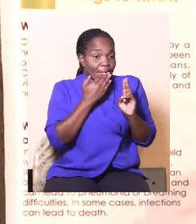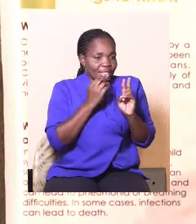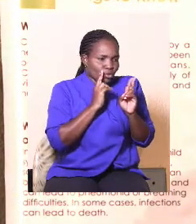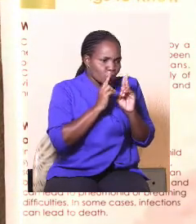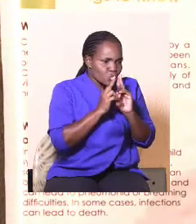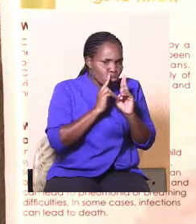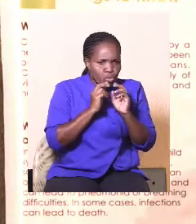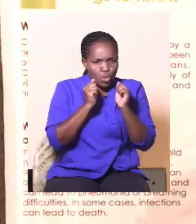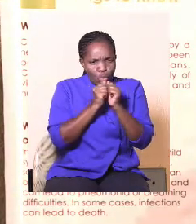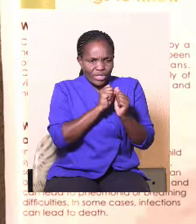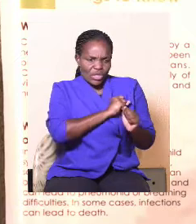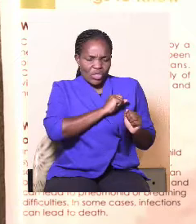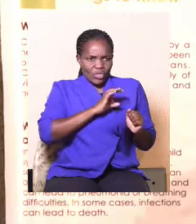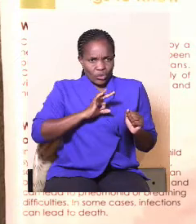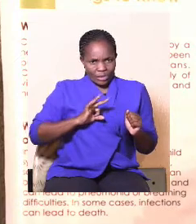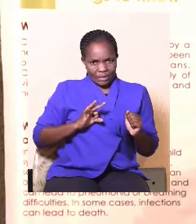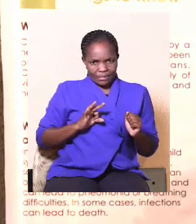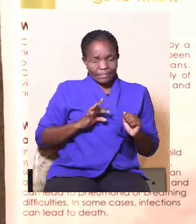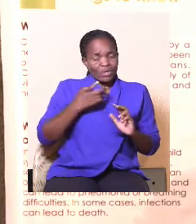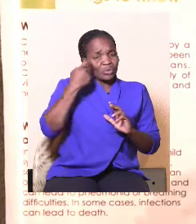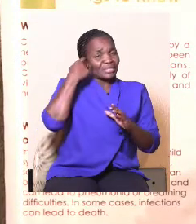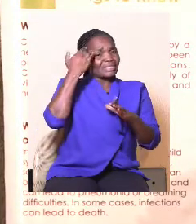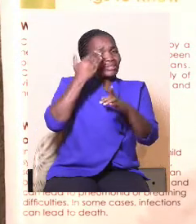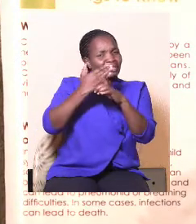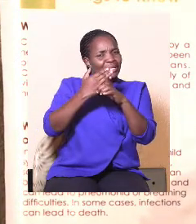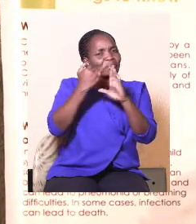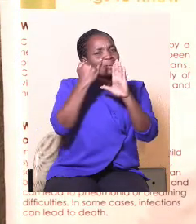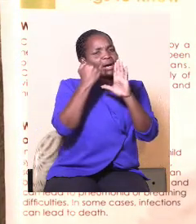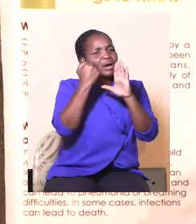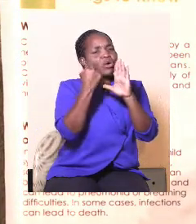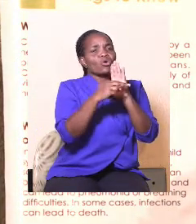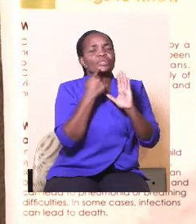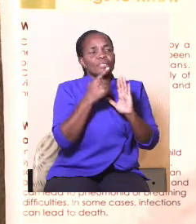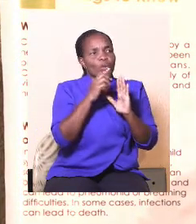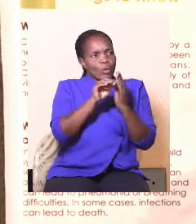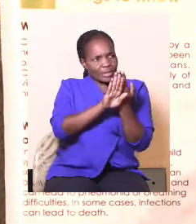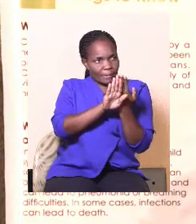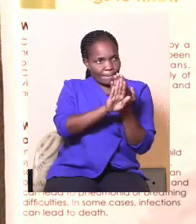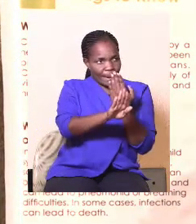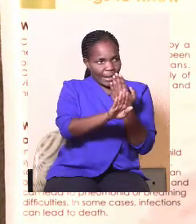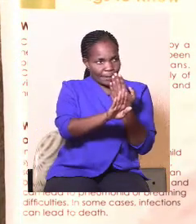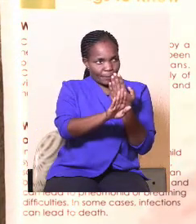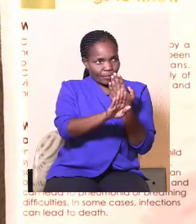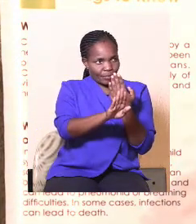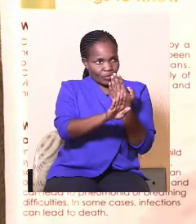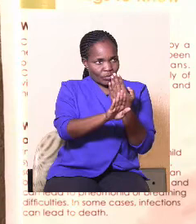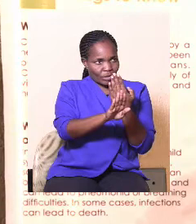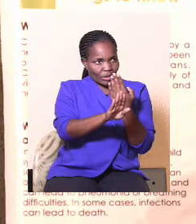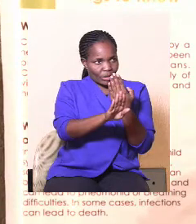the guidance that was given by the Ministry of Labor is that to protect salaries from being cut